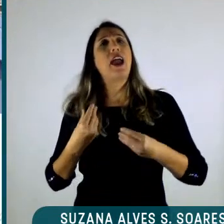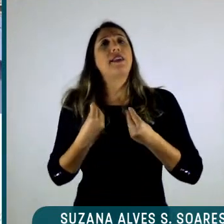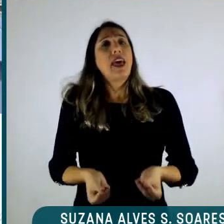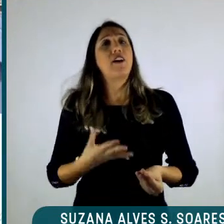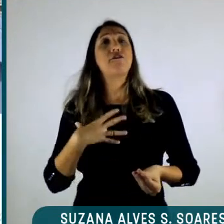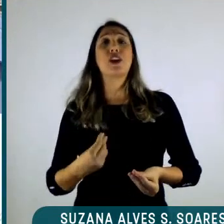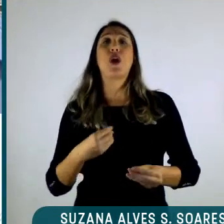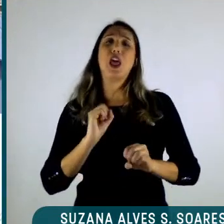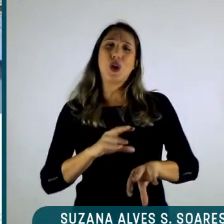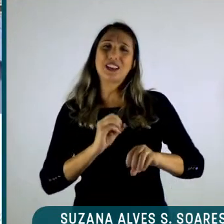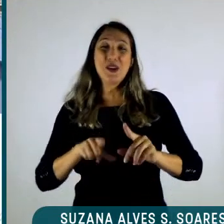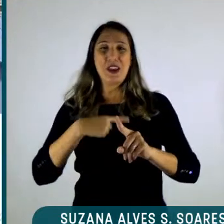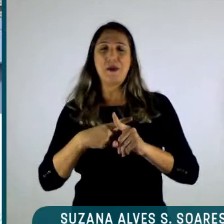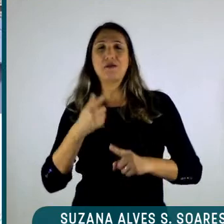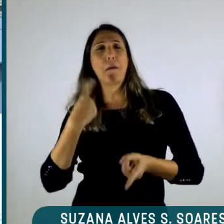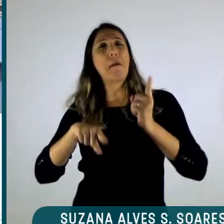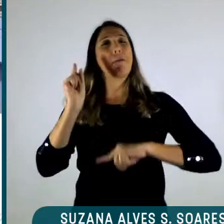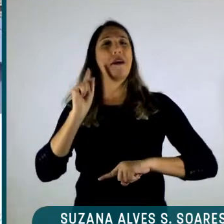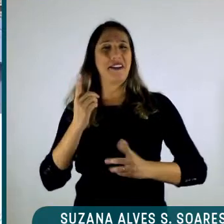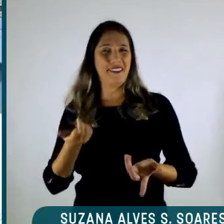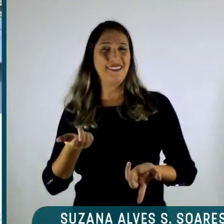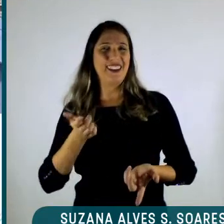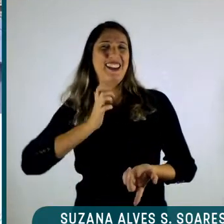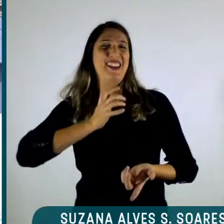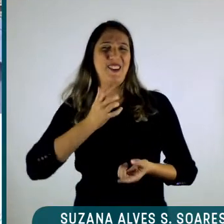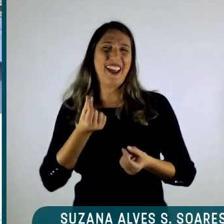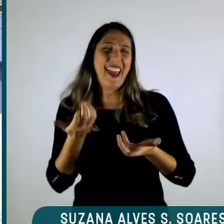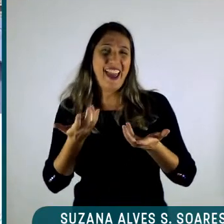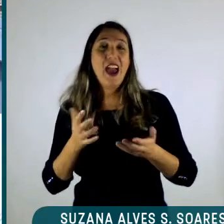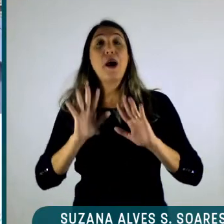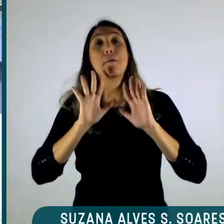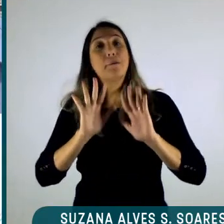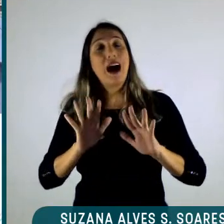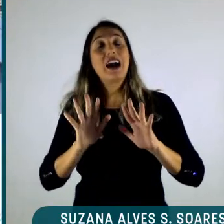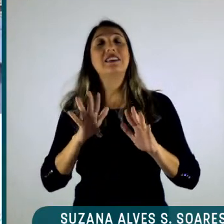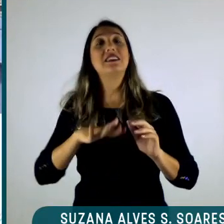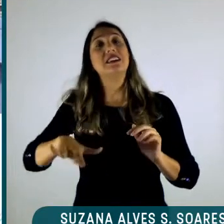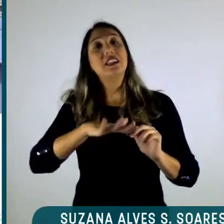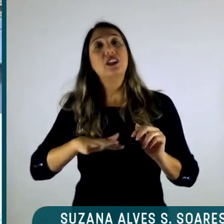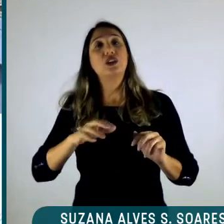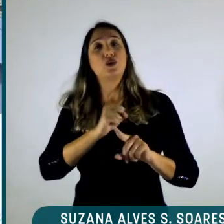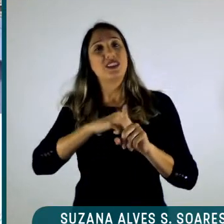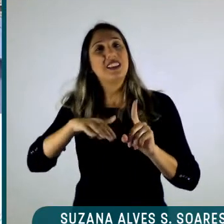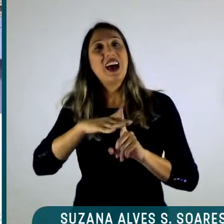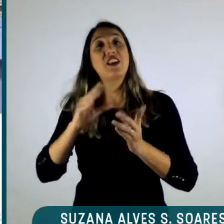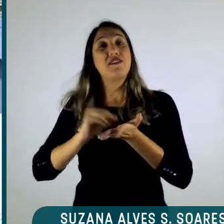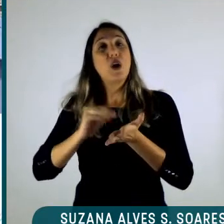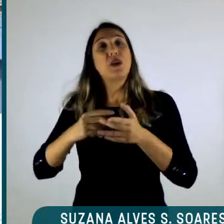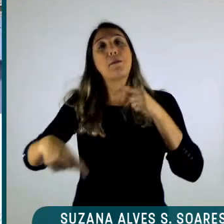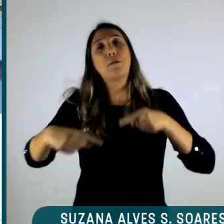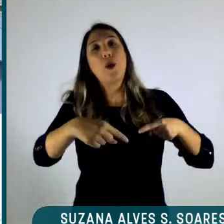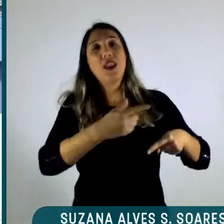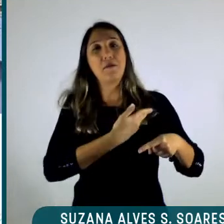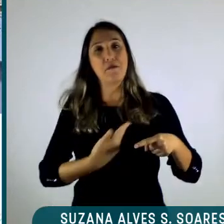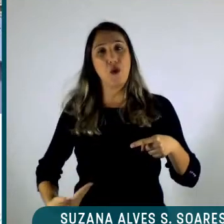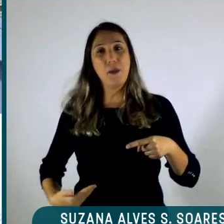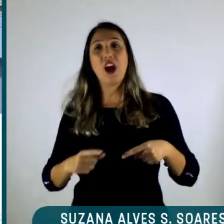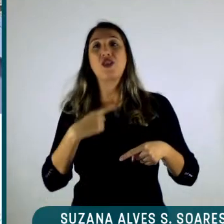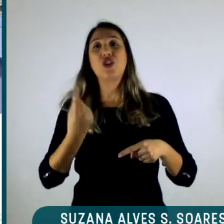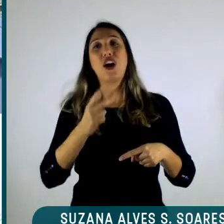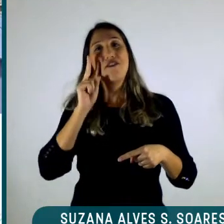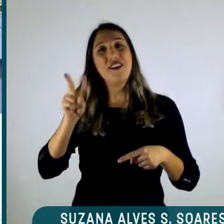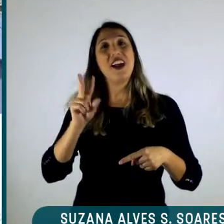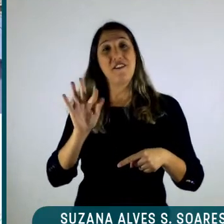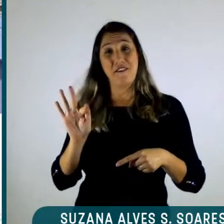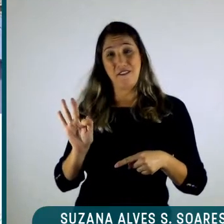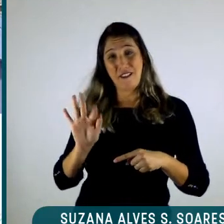My wanted to be rich, to be honest, when I came to São Paulo, but the lack of public policies and all the